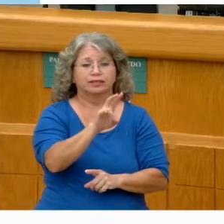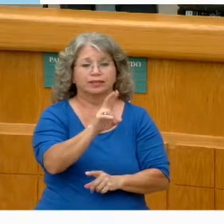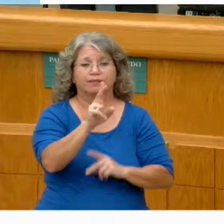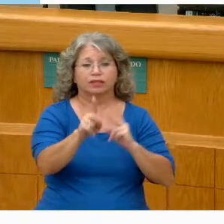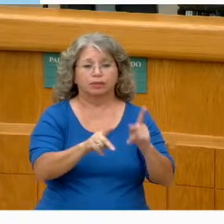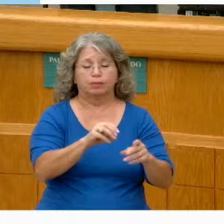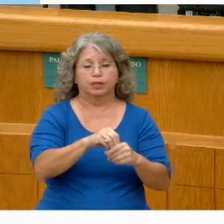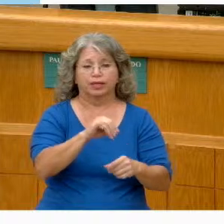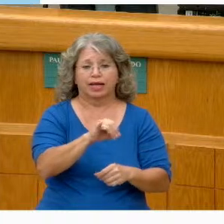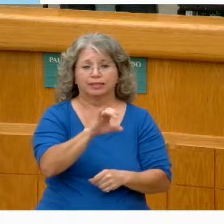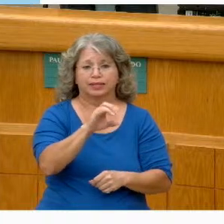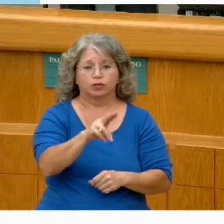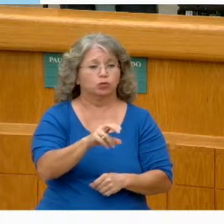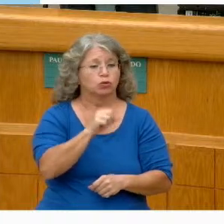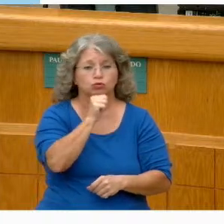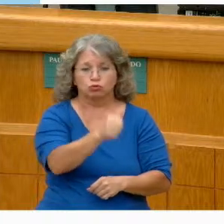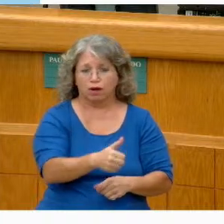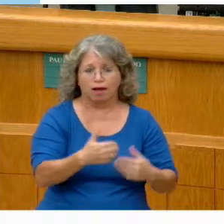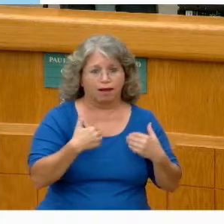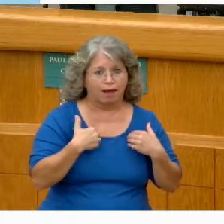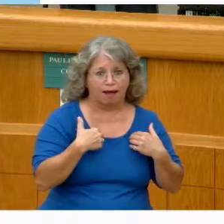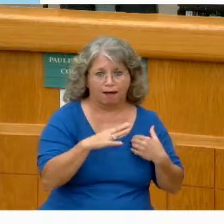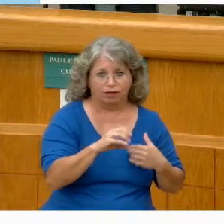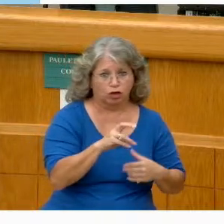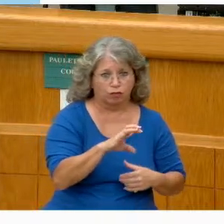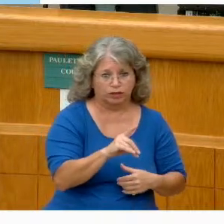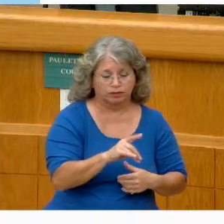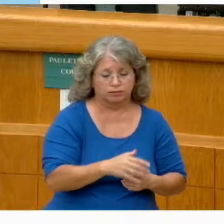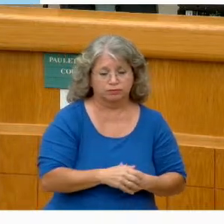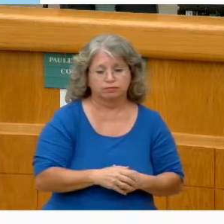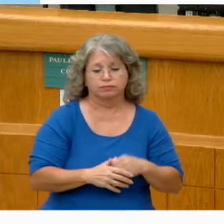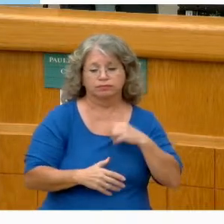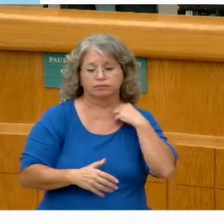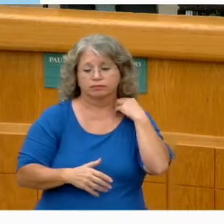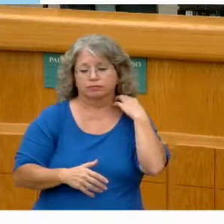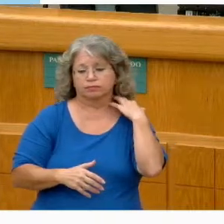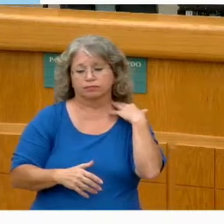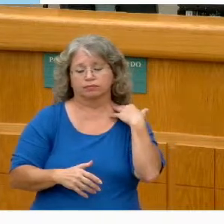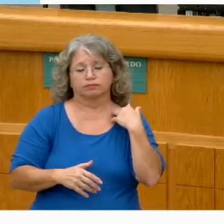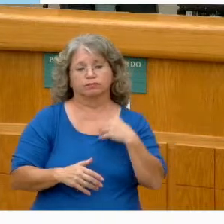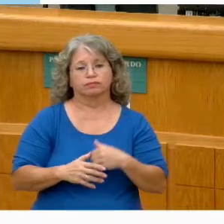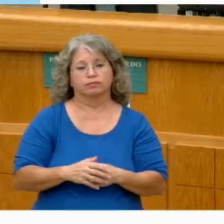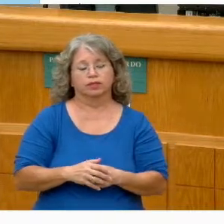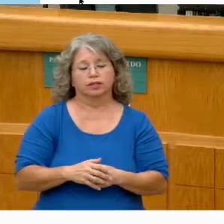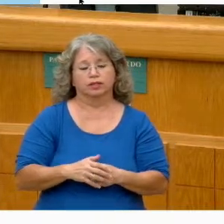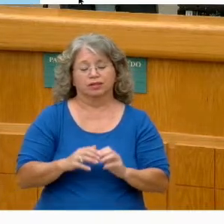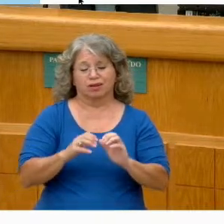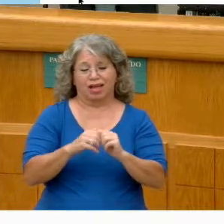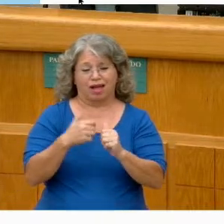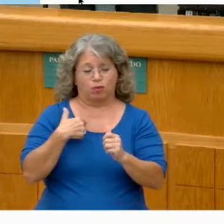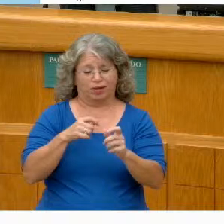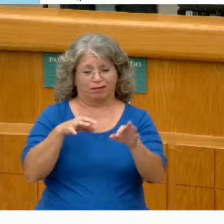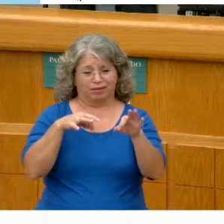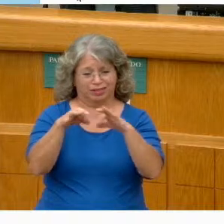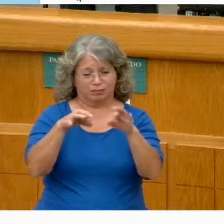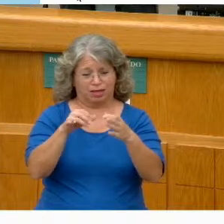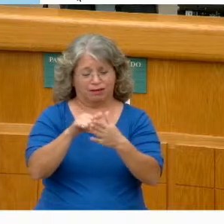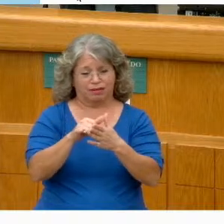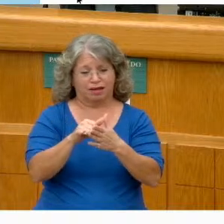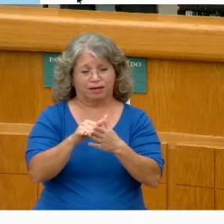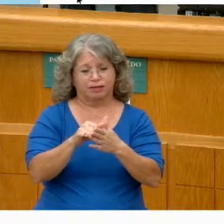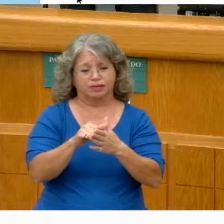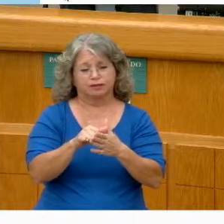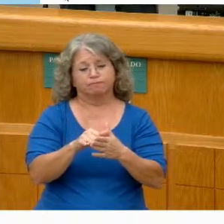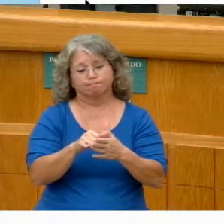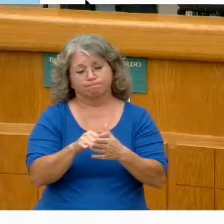where normally we're almost at 150 people that don't have COVID. So one way to interpret that is that we're about 30